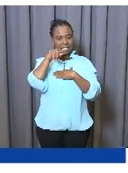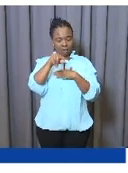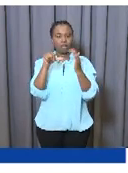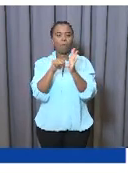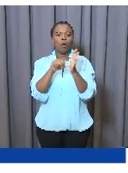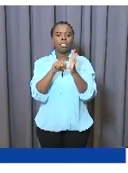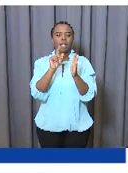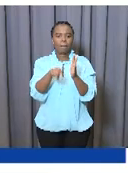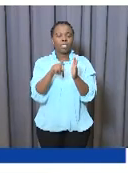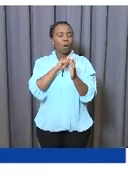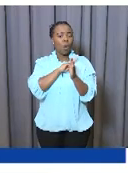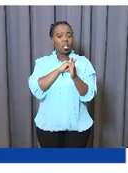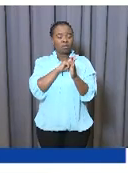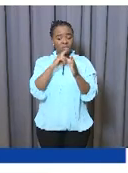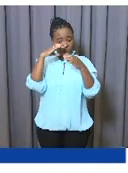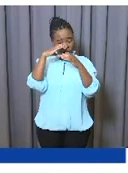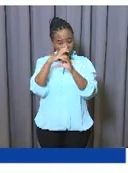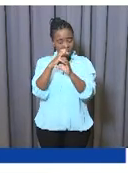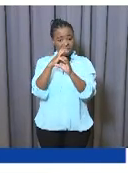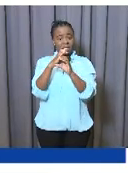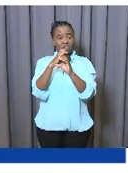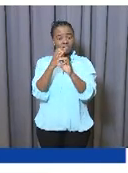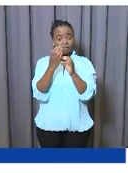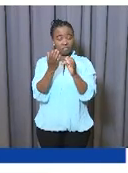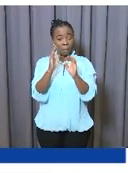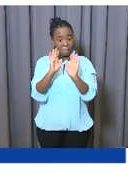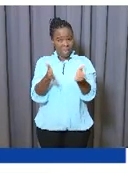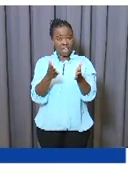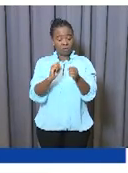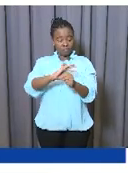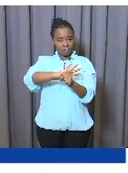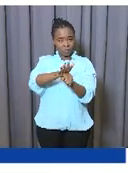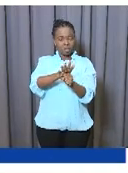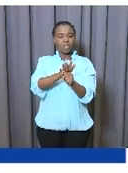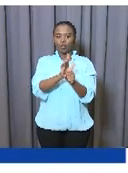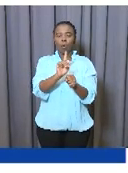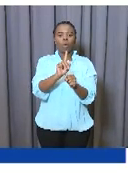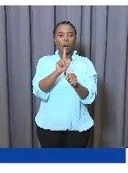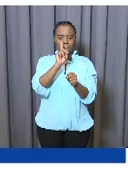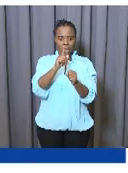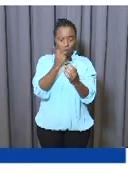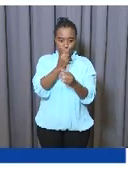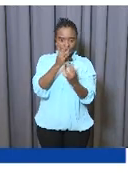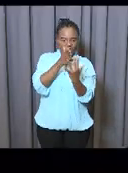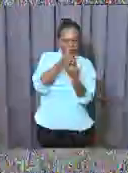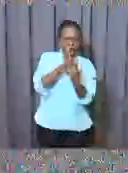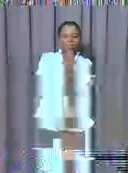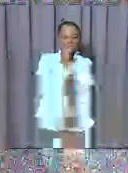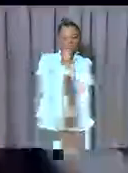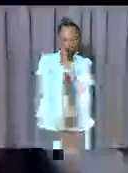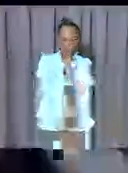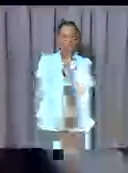just focusing on COVID-19, you must also intervene overall